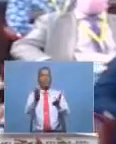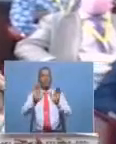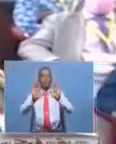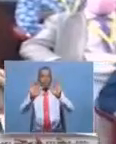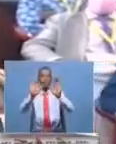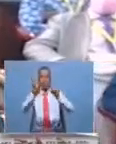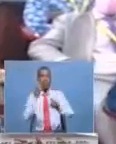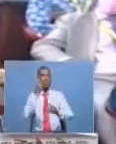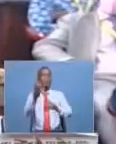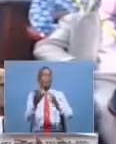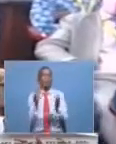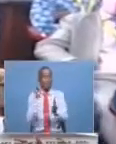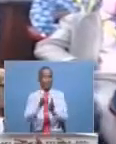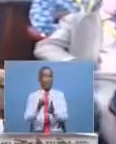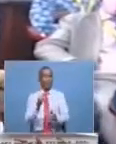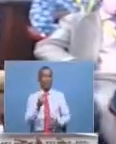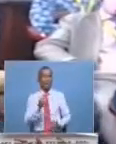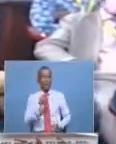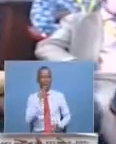my submission.